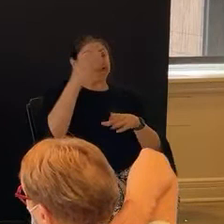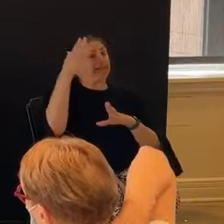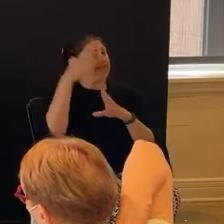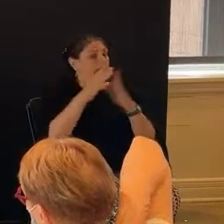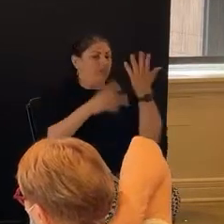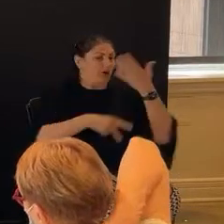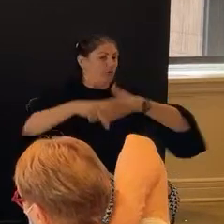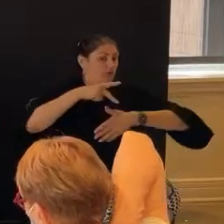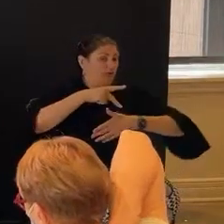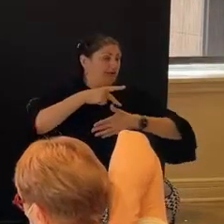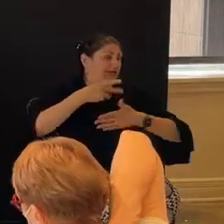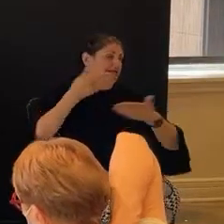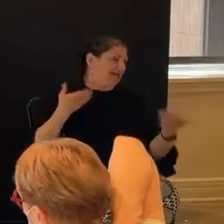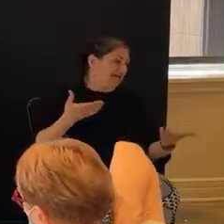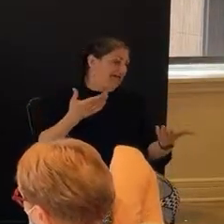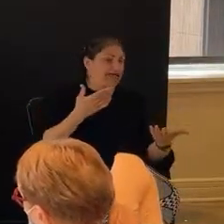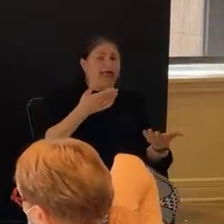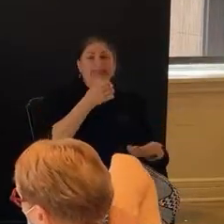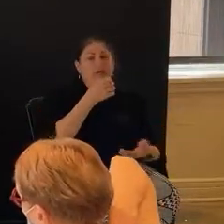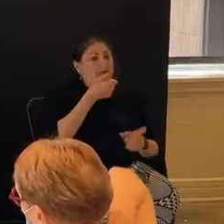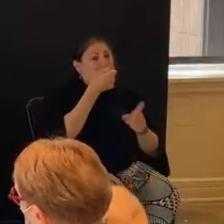haven't really had many of them.